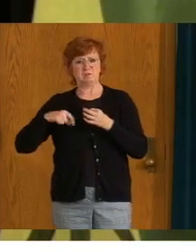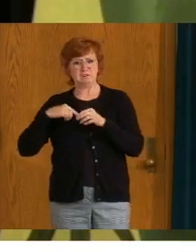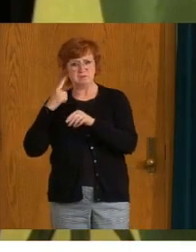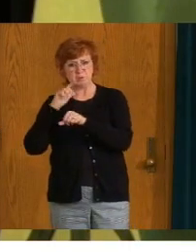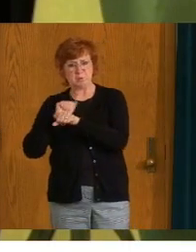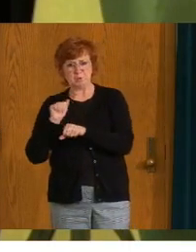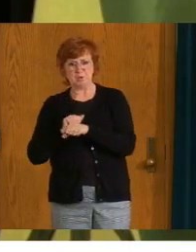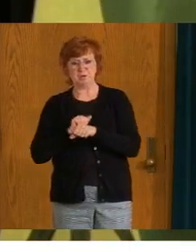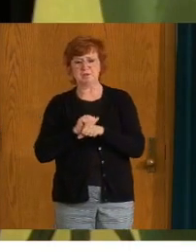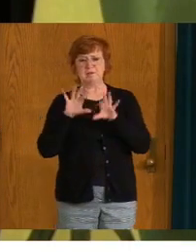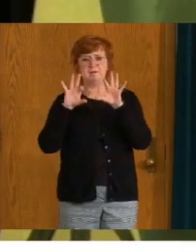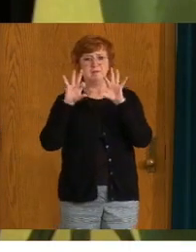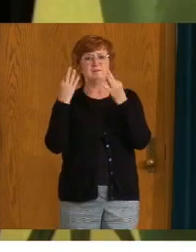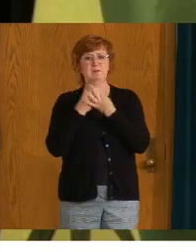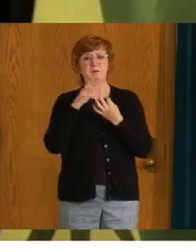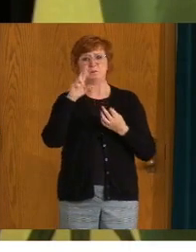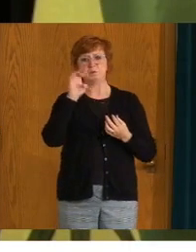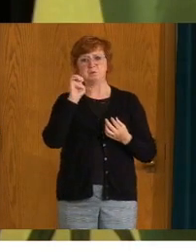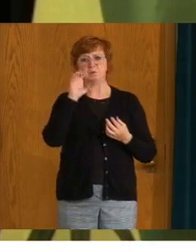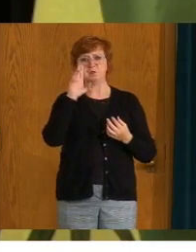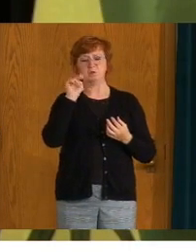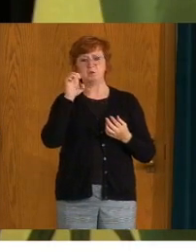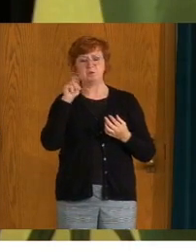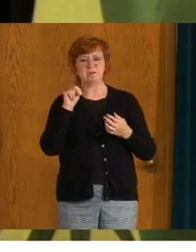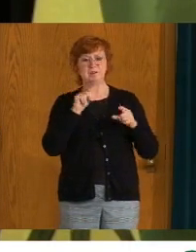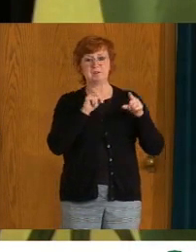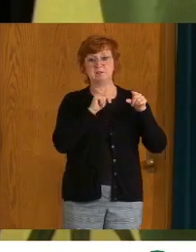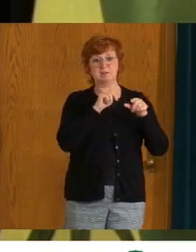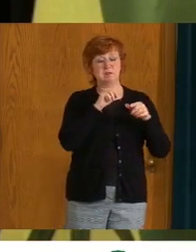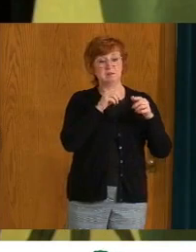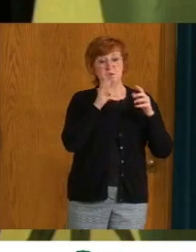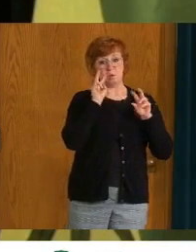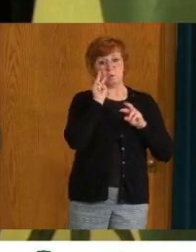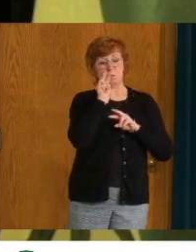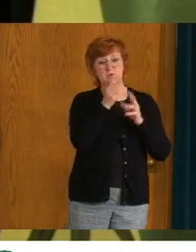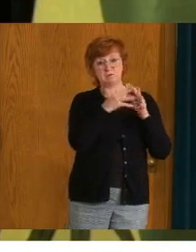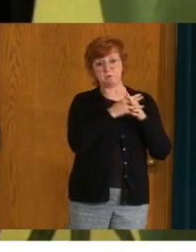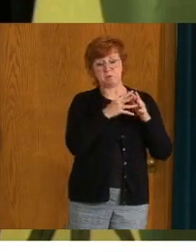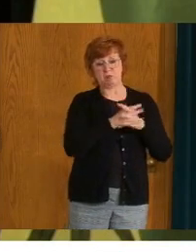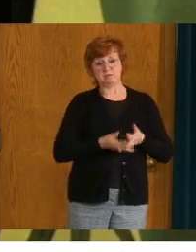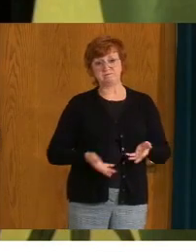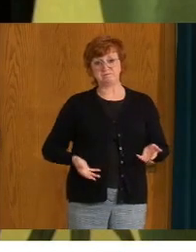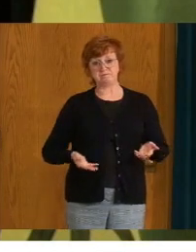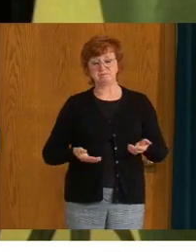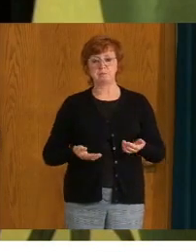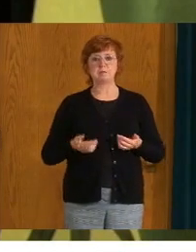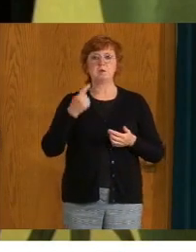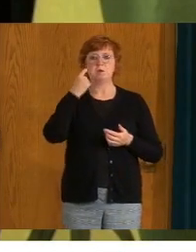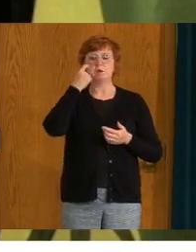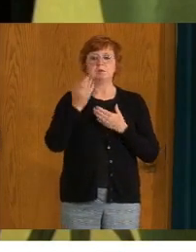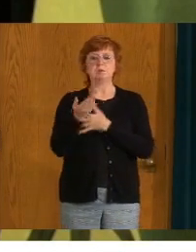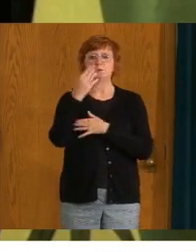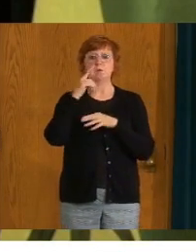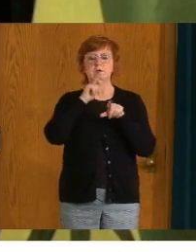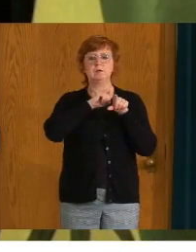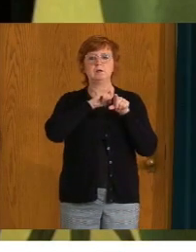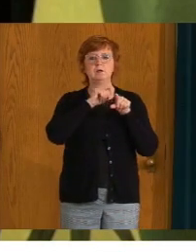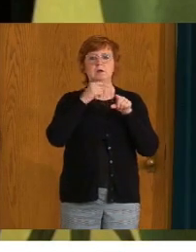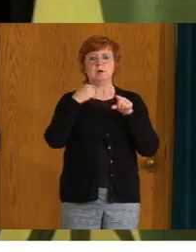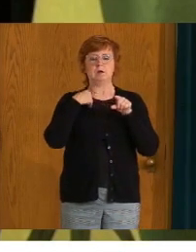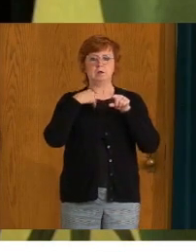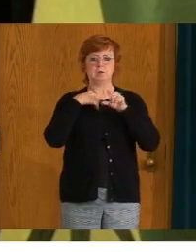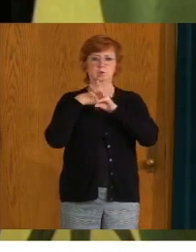reunion, coming back together in our workplaces rather than virtual. I was on a Western Premiers call this morning, which was